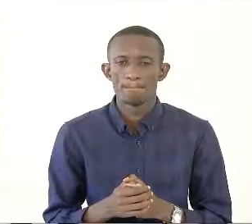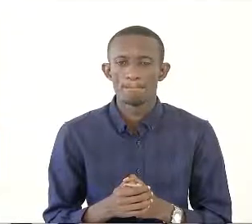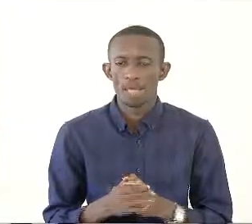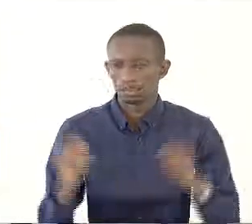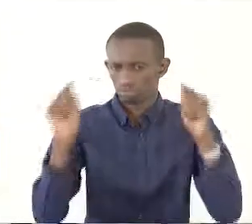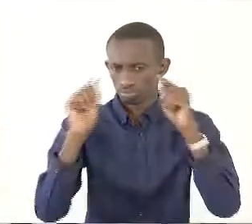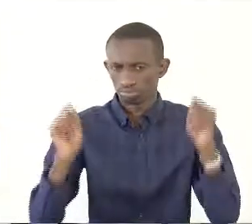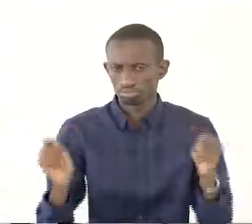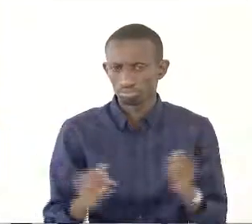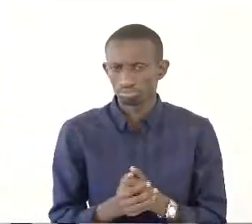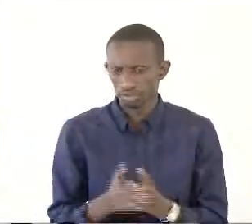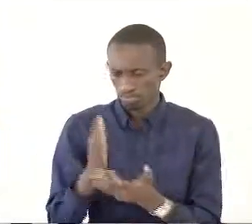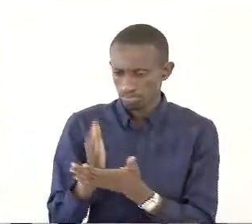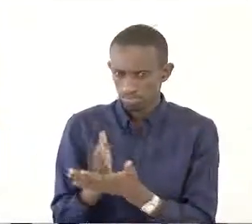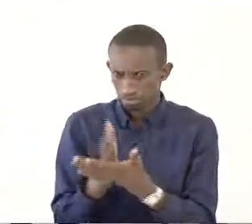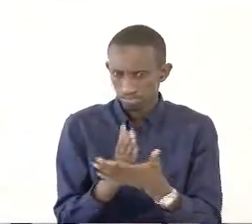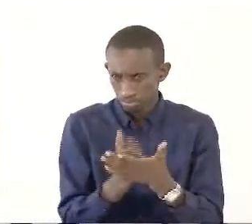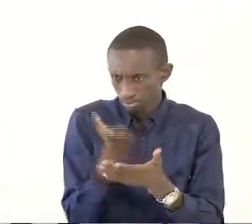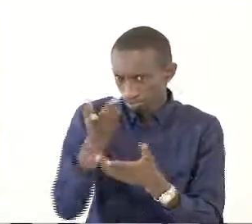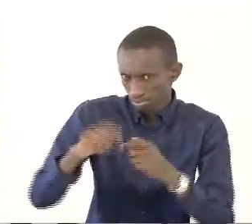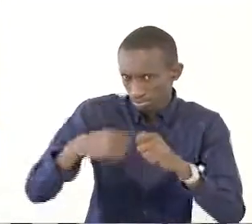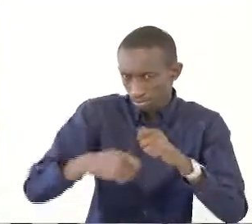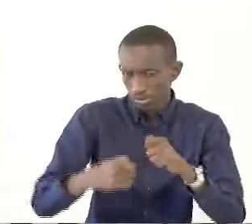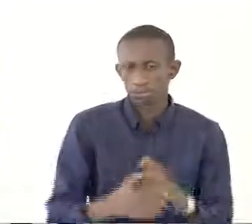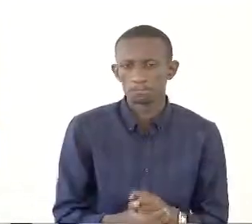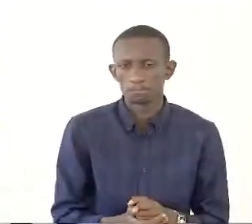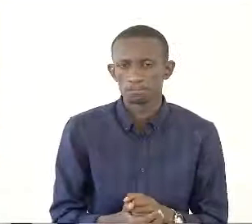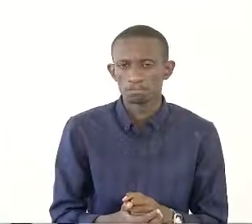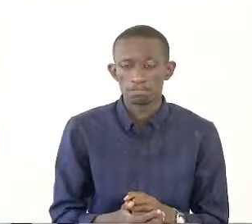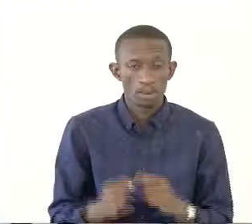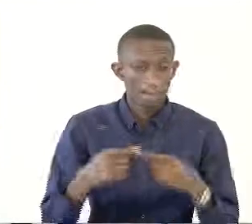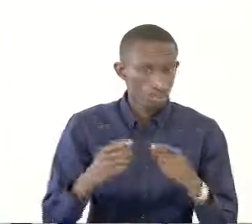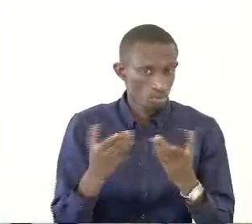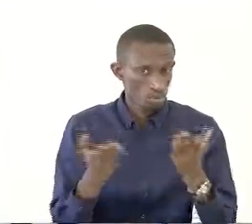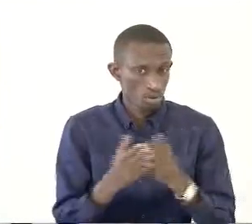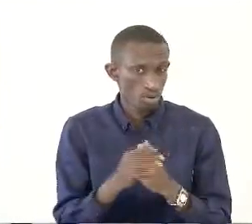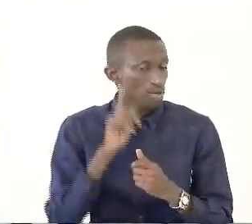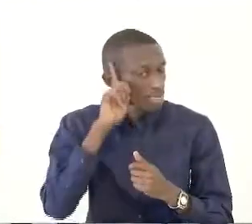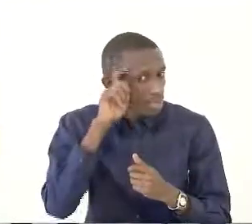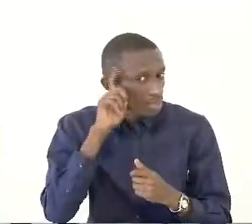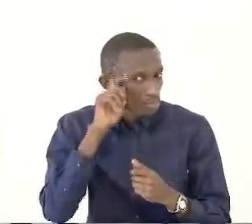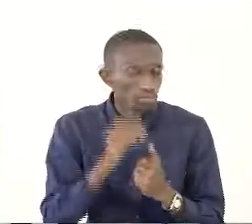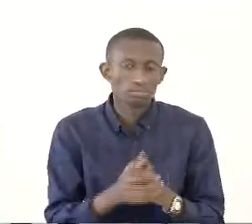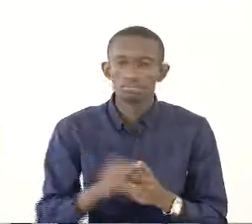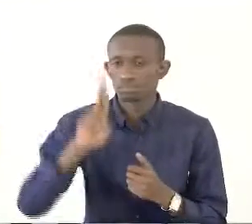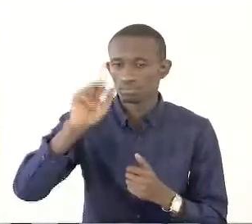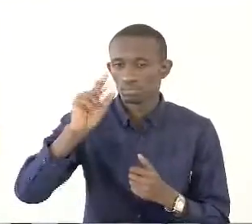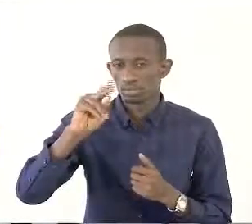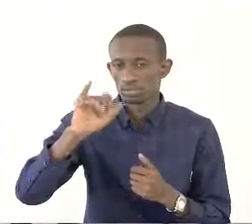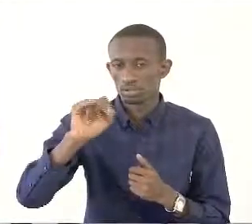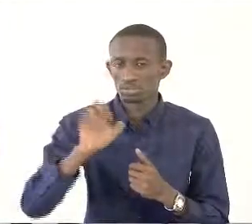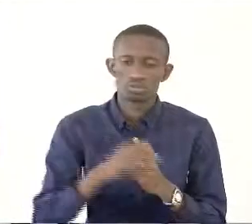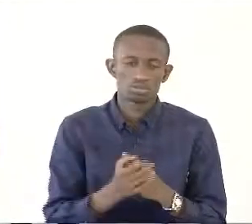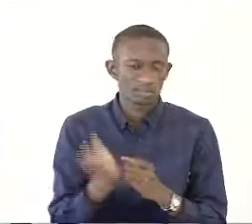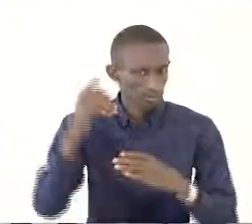structure, the part of the device, but where we think the radiations they are going now to